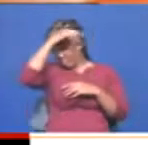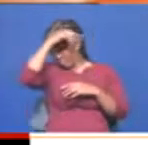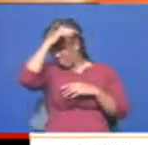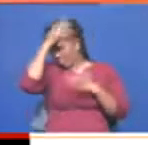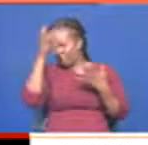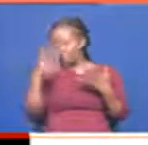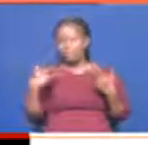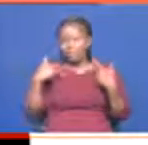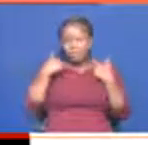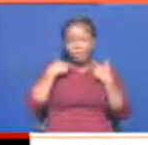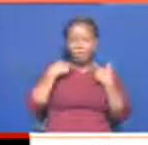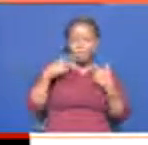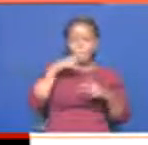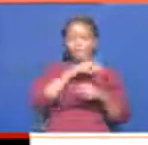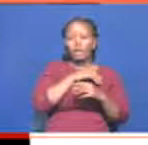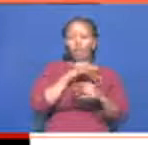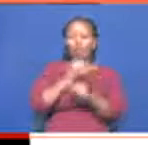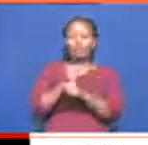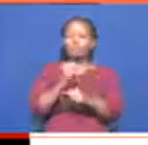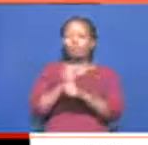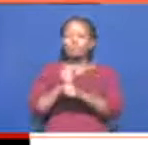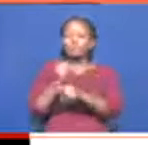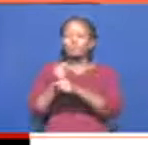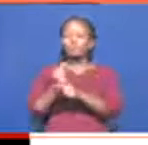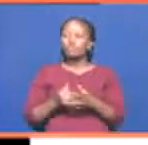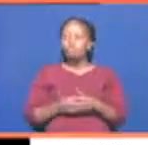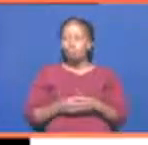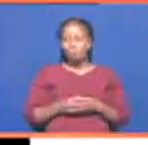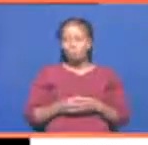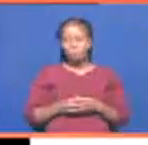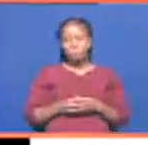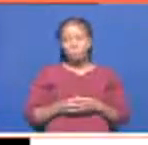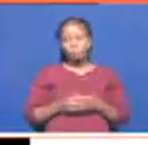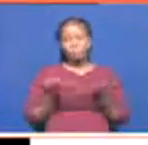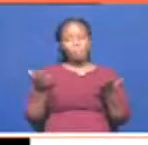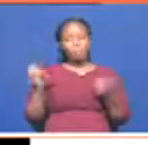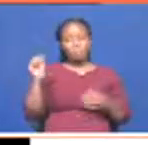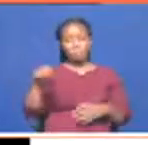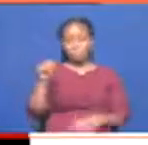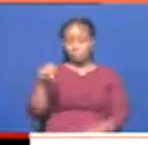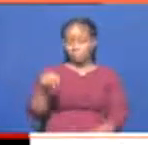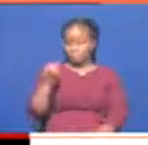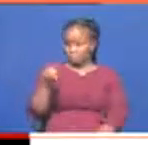jobs? Oh, thank you. Yes, that is another area